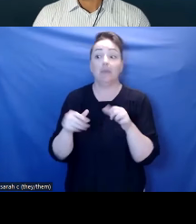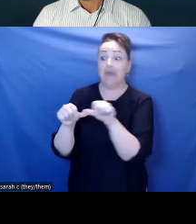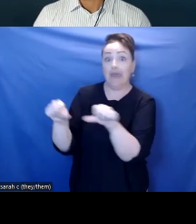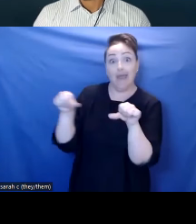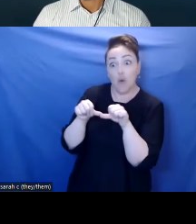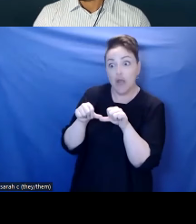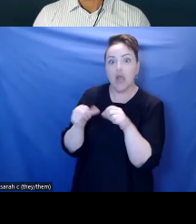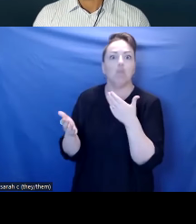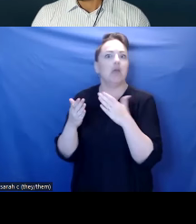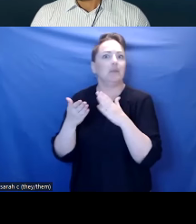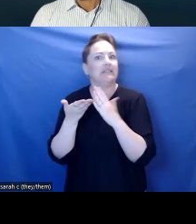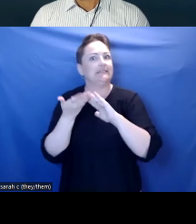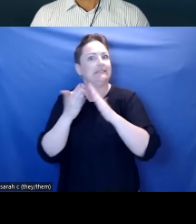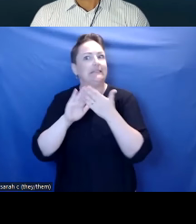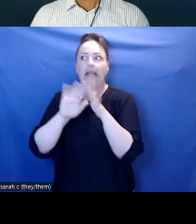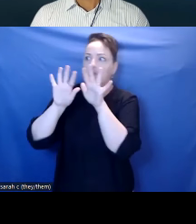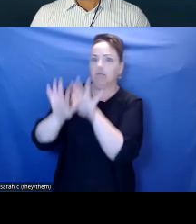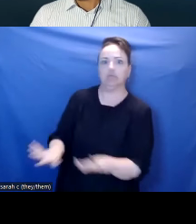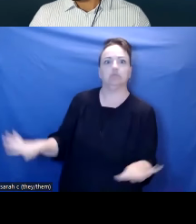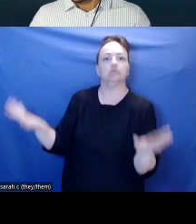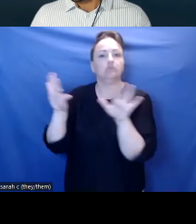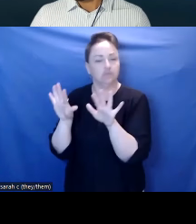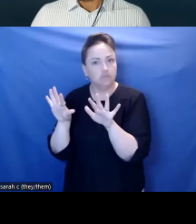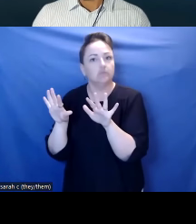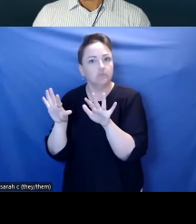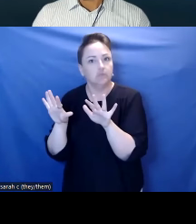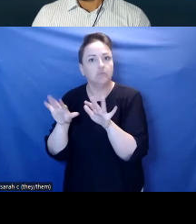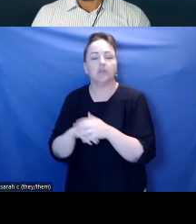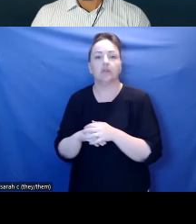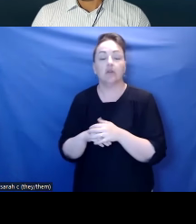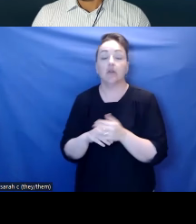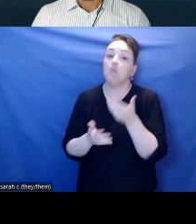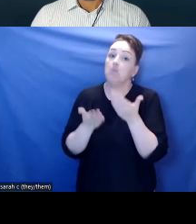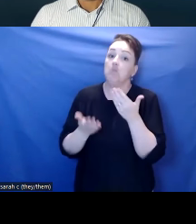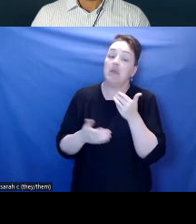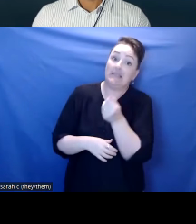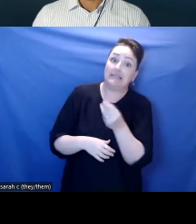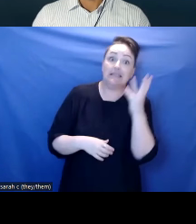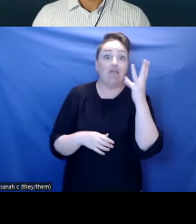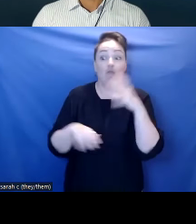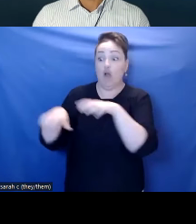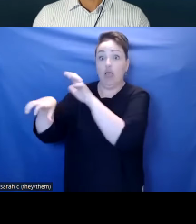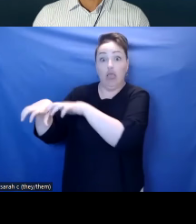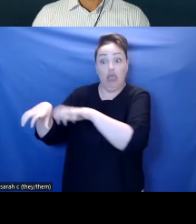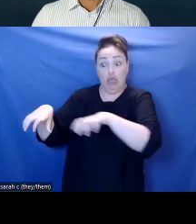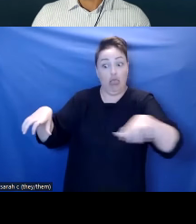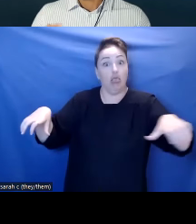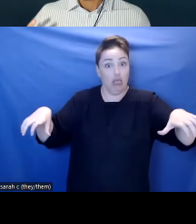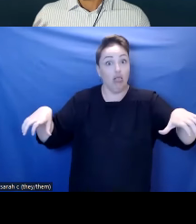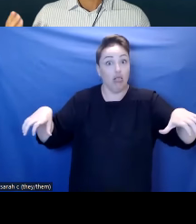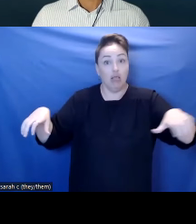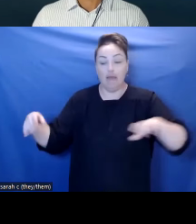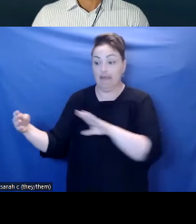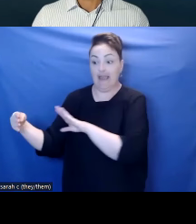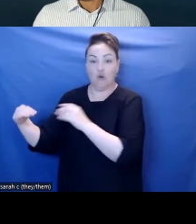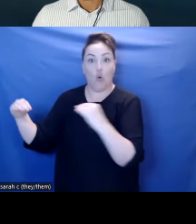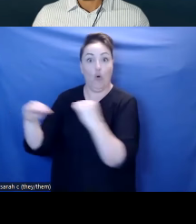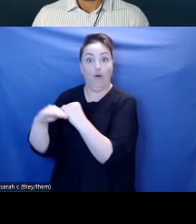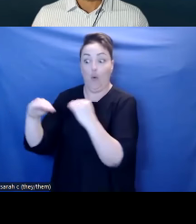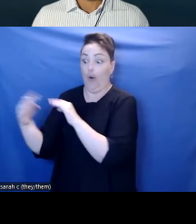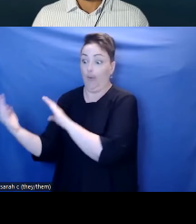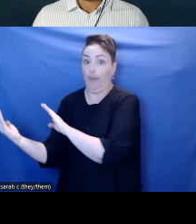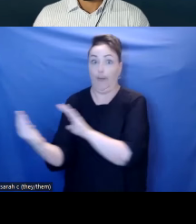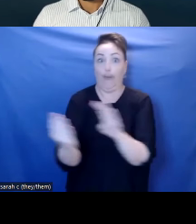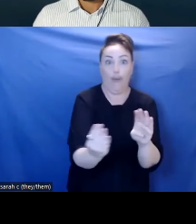network investment. Say you have, a slew of sites that you want to redevelop along the corridor. This may trigger a bigger network investment that could impact